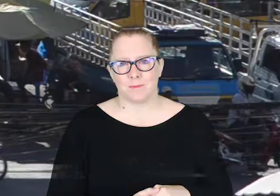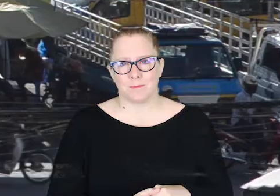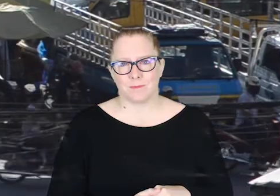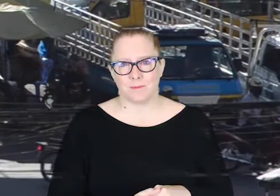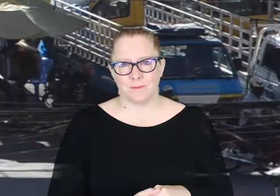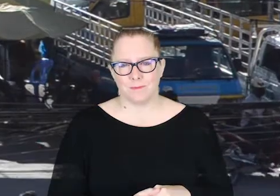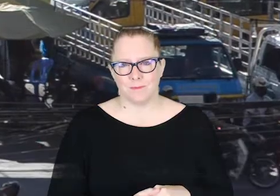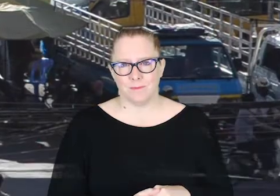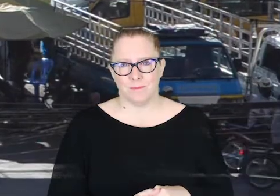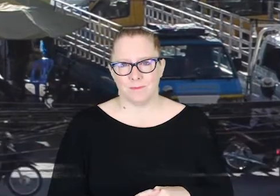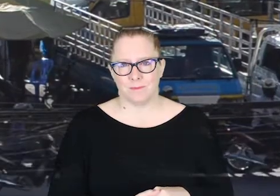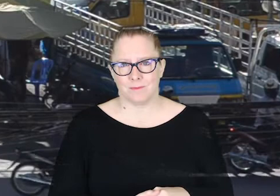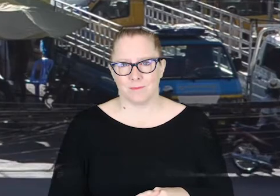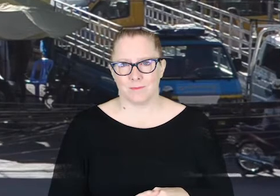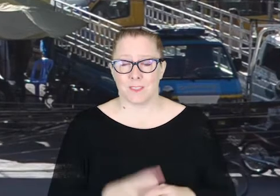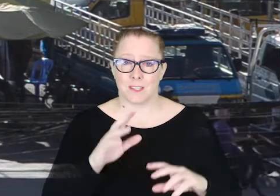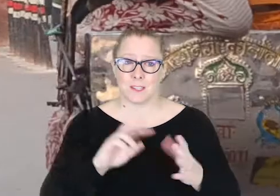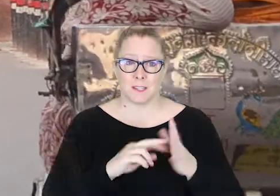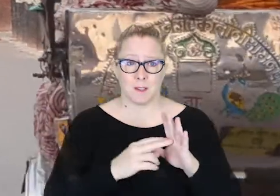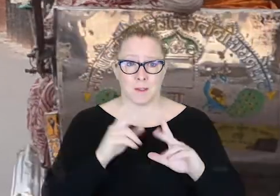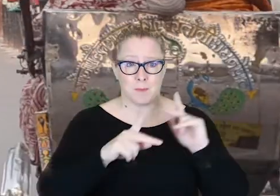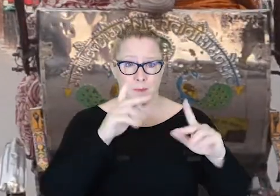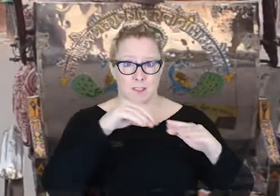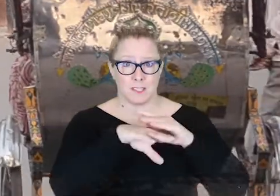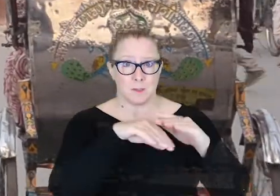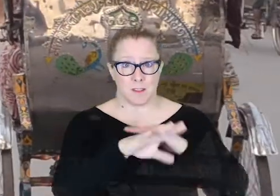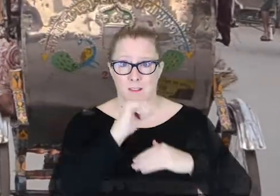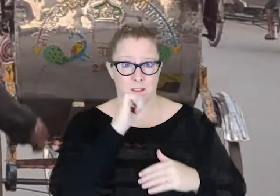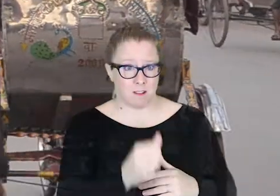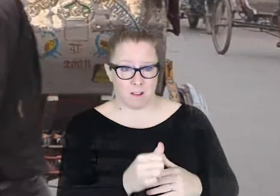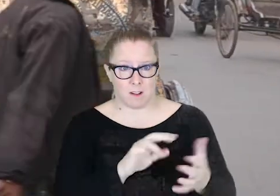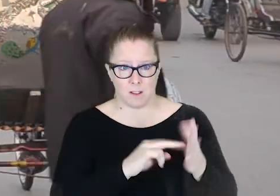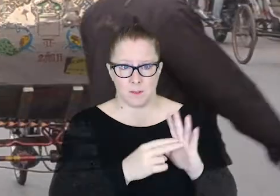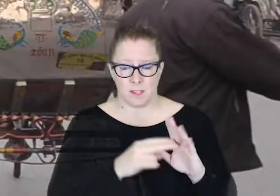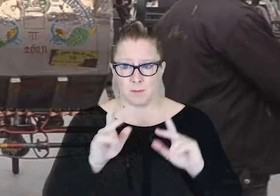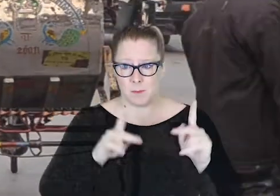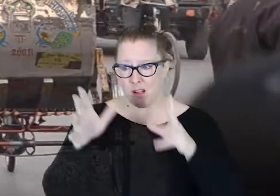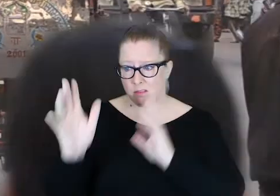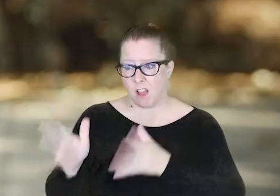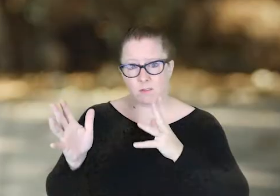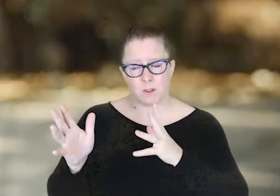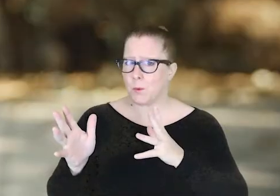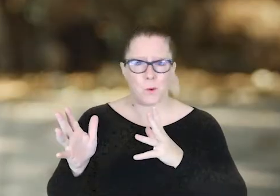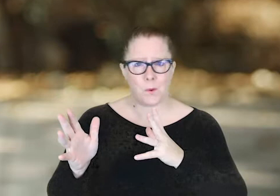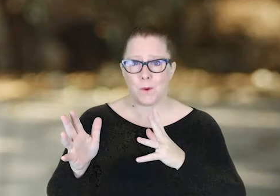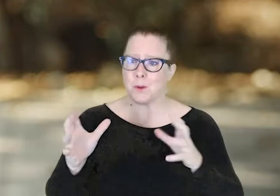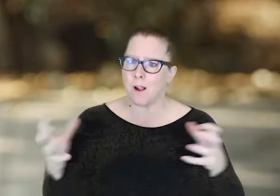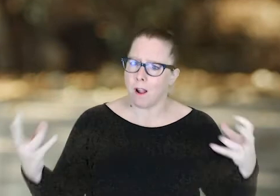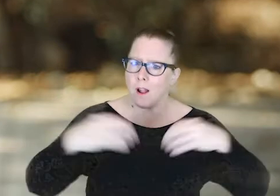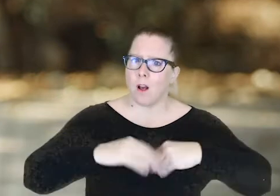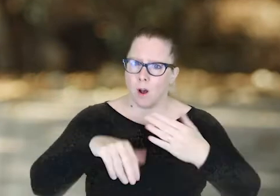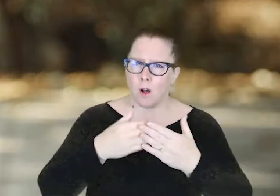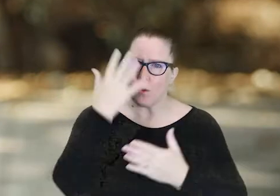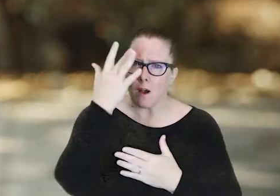purpose. Nobody wants to purposefully leave customers out. It